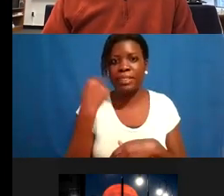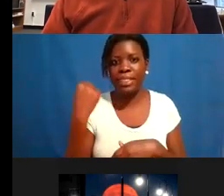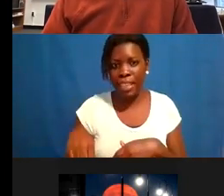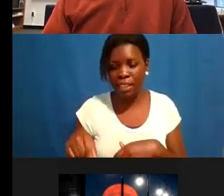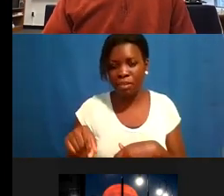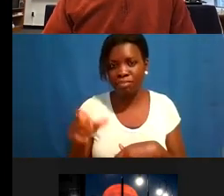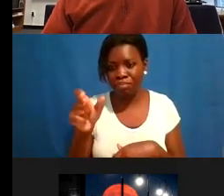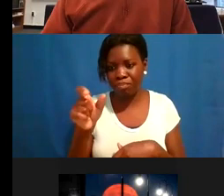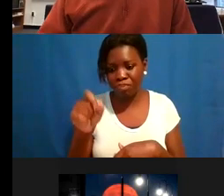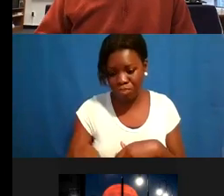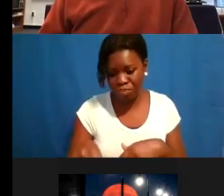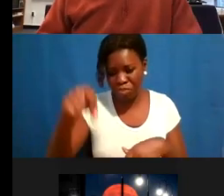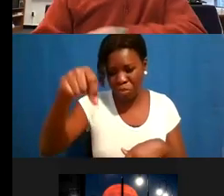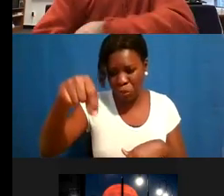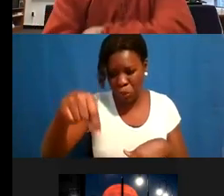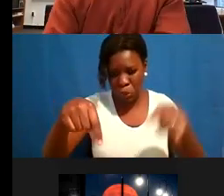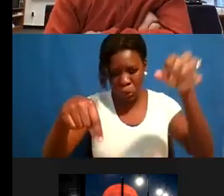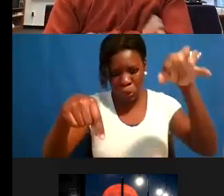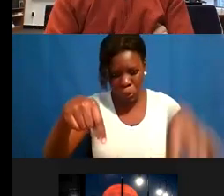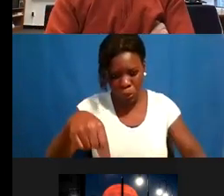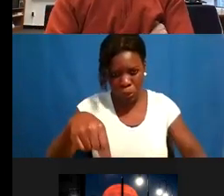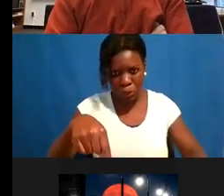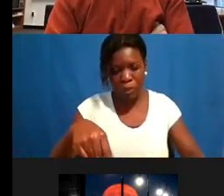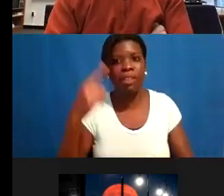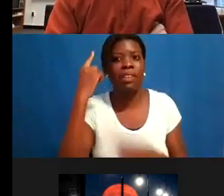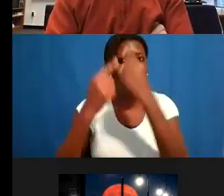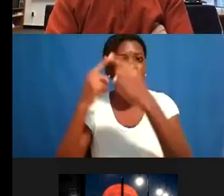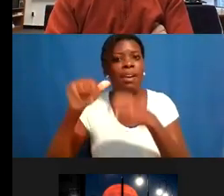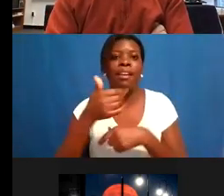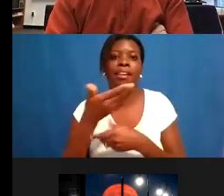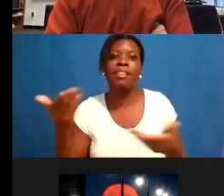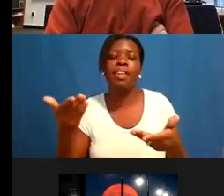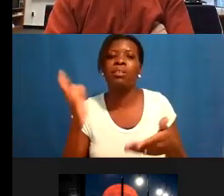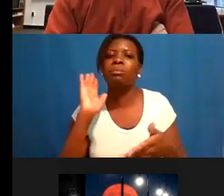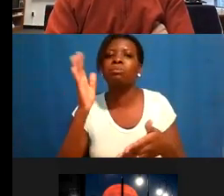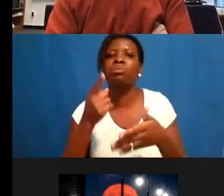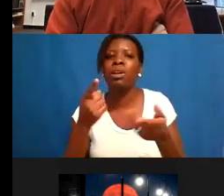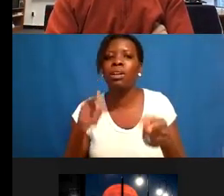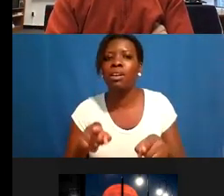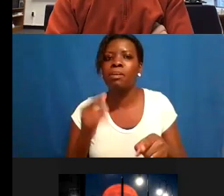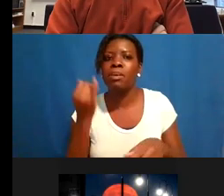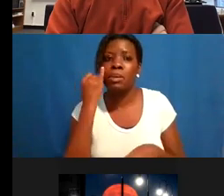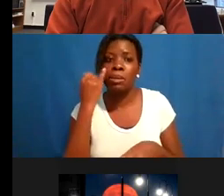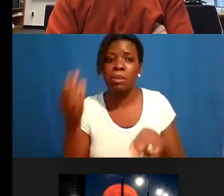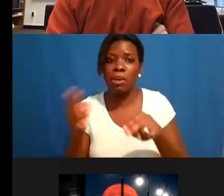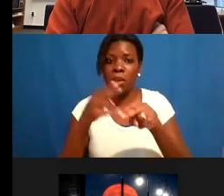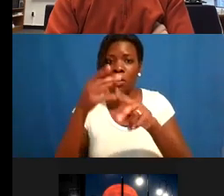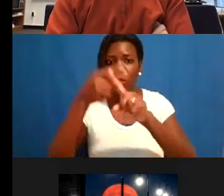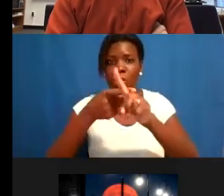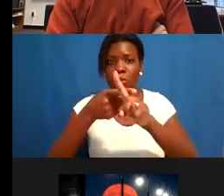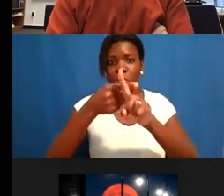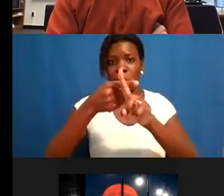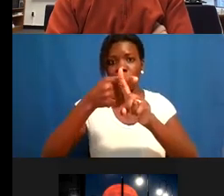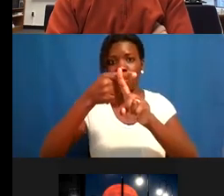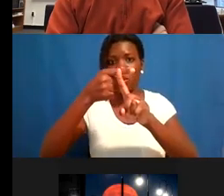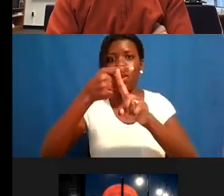right, so let's think about another thing. What's going to happen if we increase the temperature of a liquid? What's